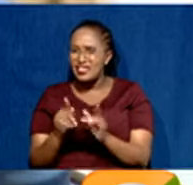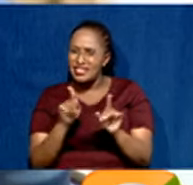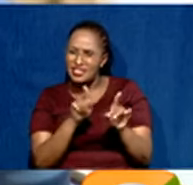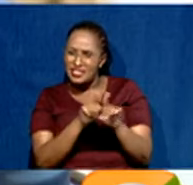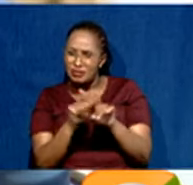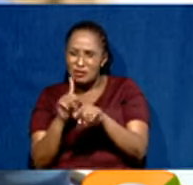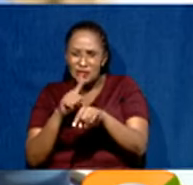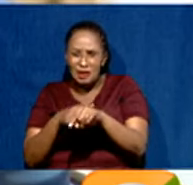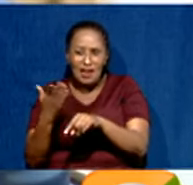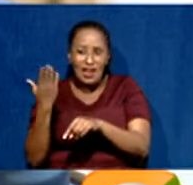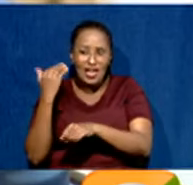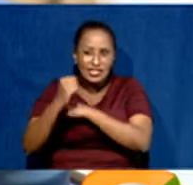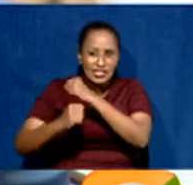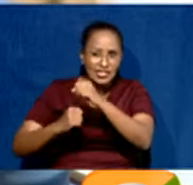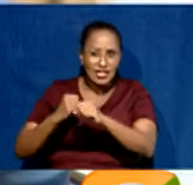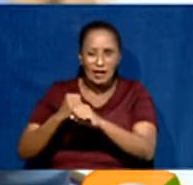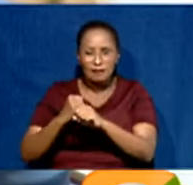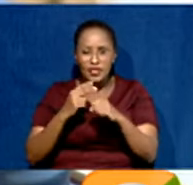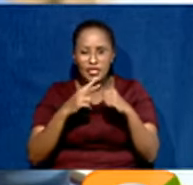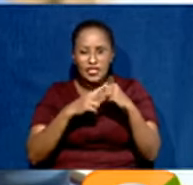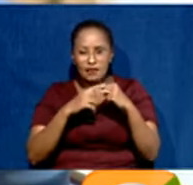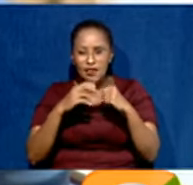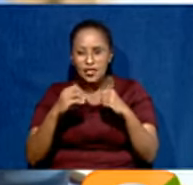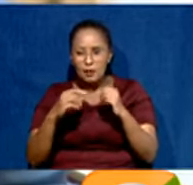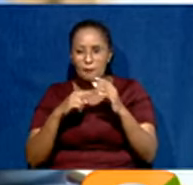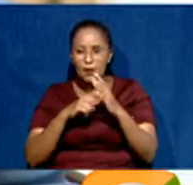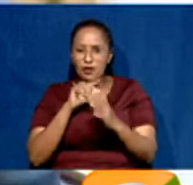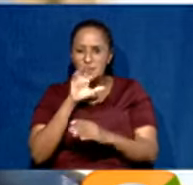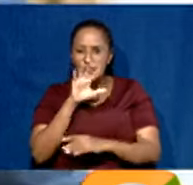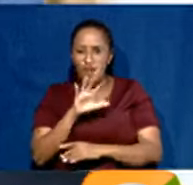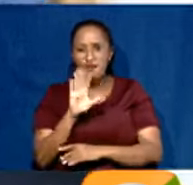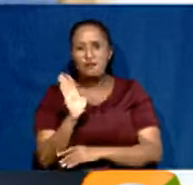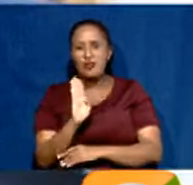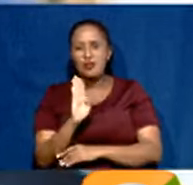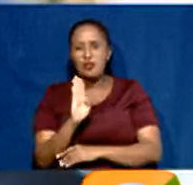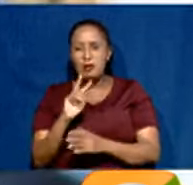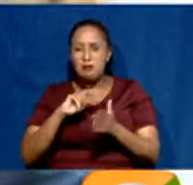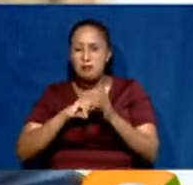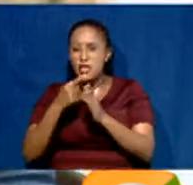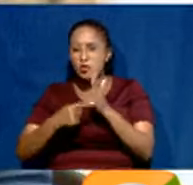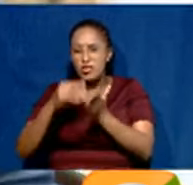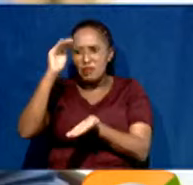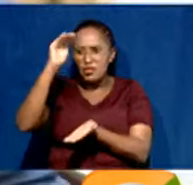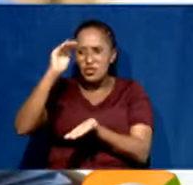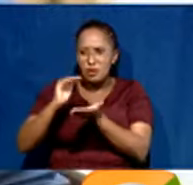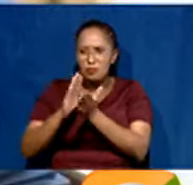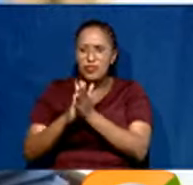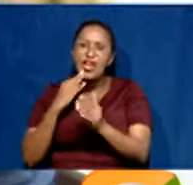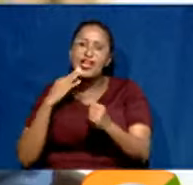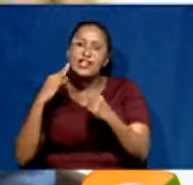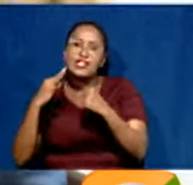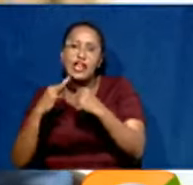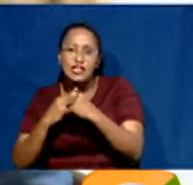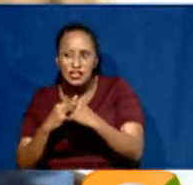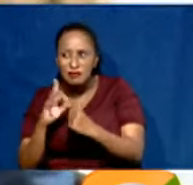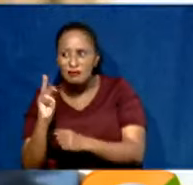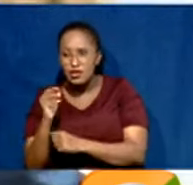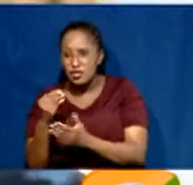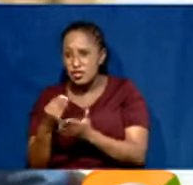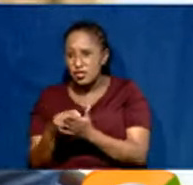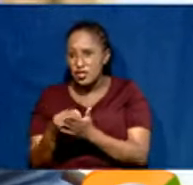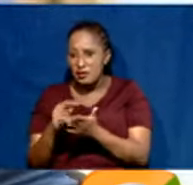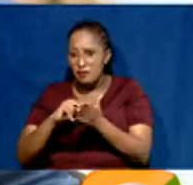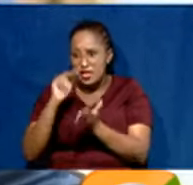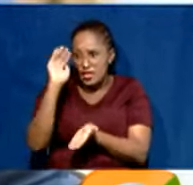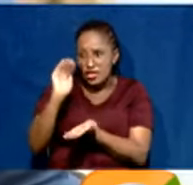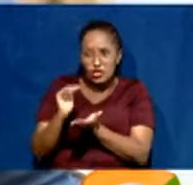period last year, it was 78.5 billion shillings. That's a drop of about 800 million shillings. So indeed, for quarter one, there has been a